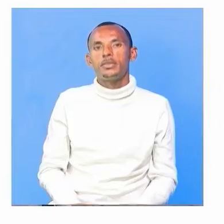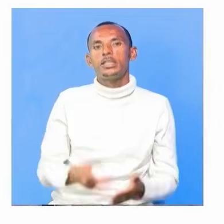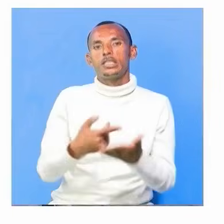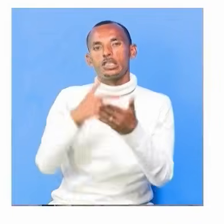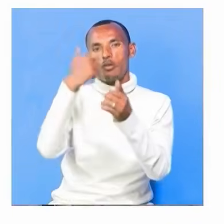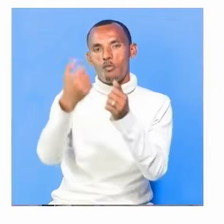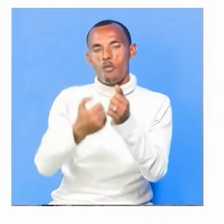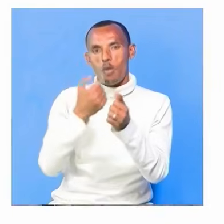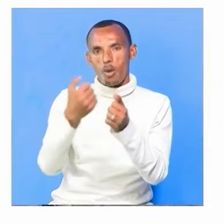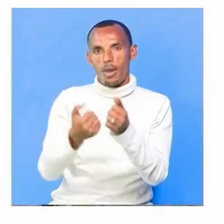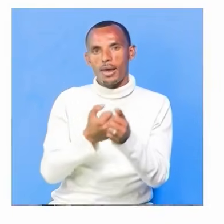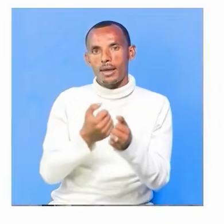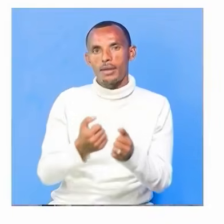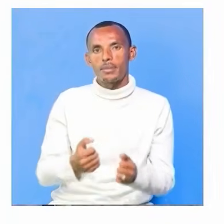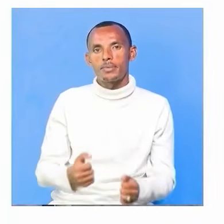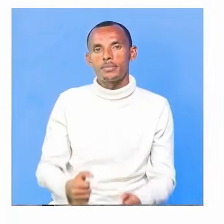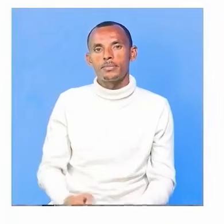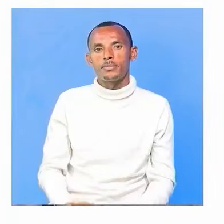the